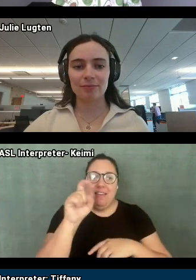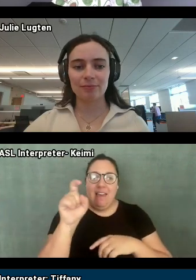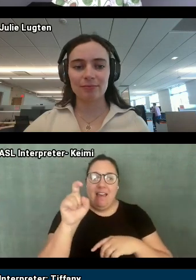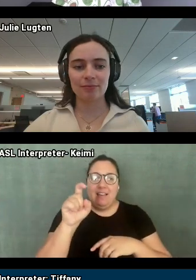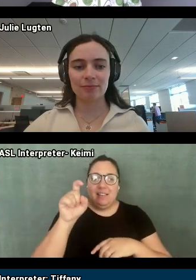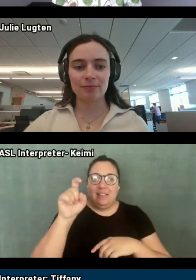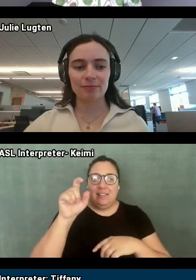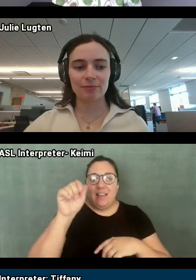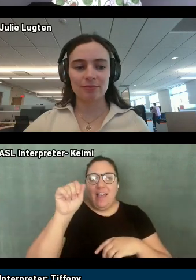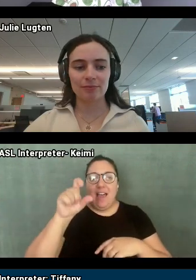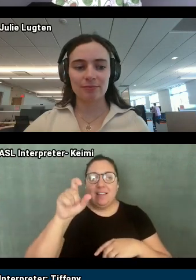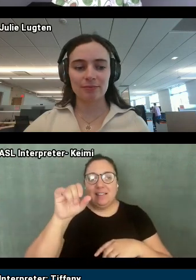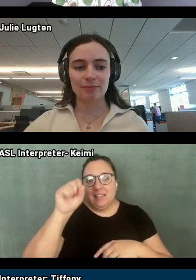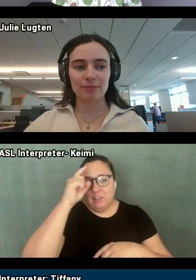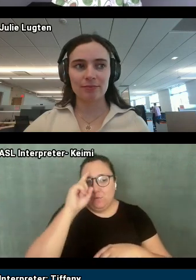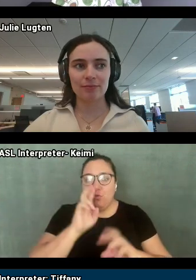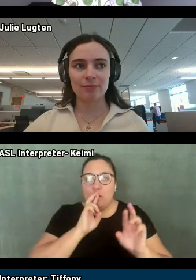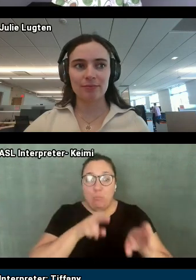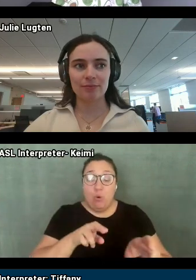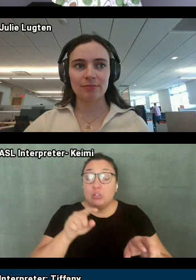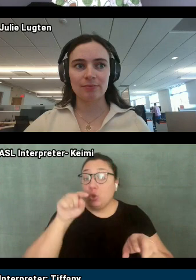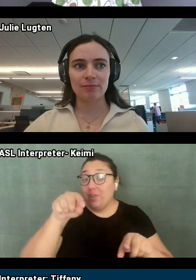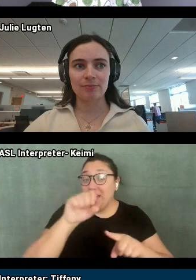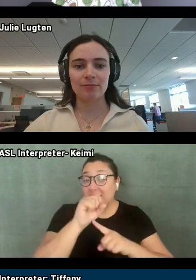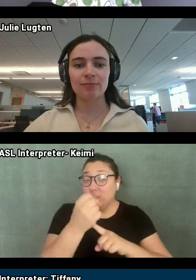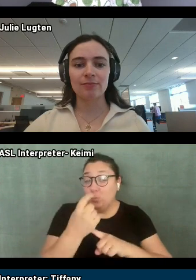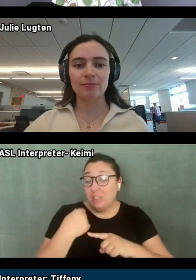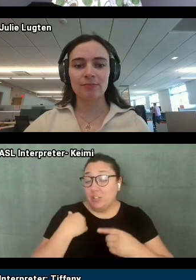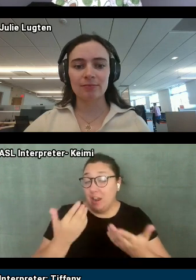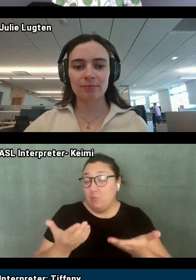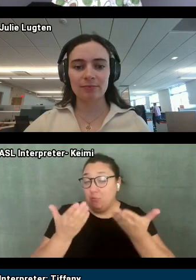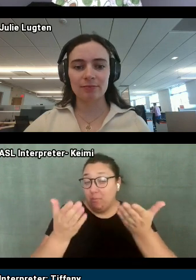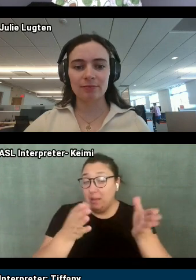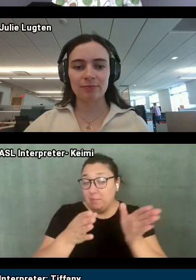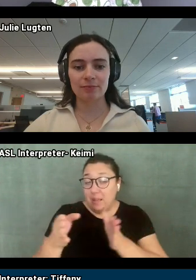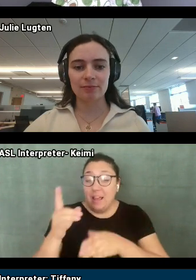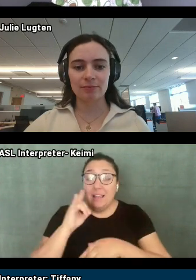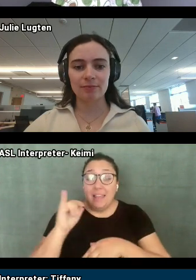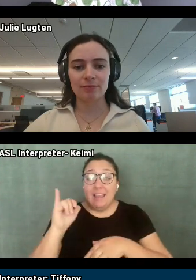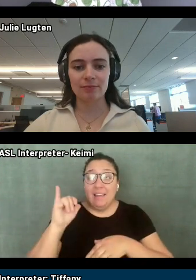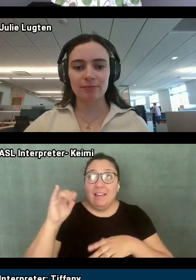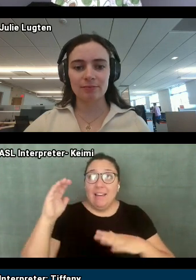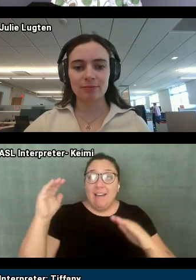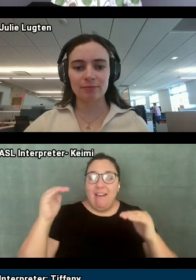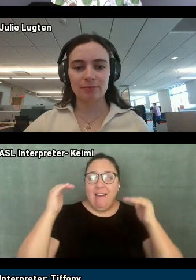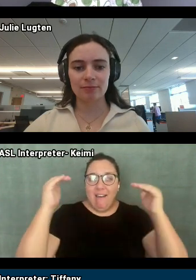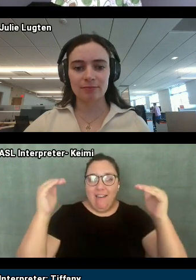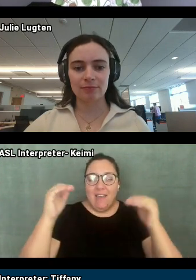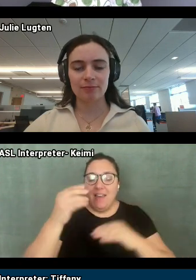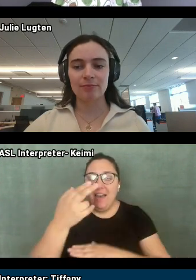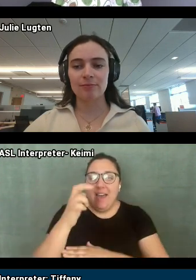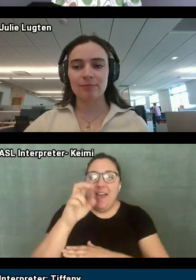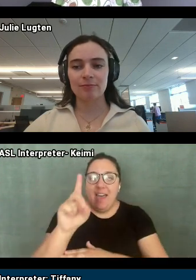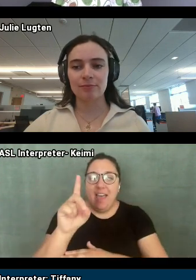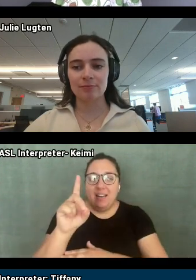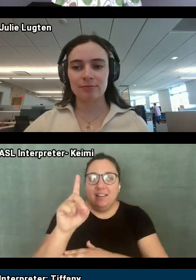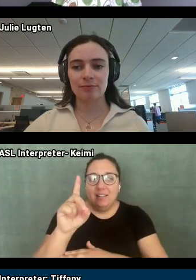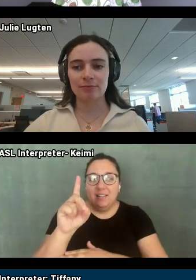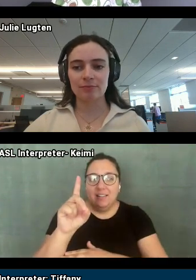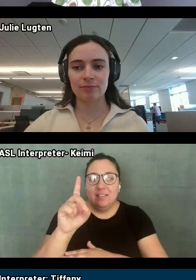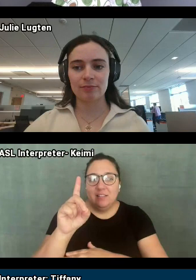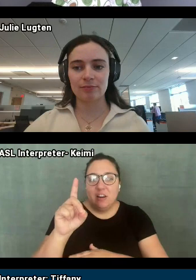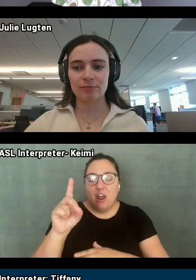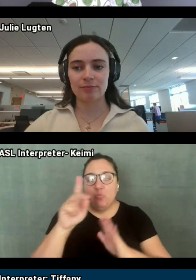in these cases, I recommend considering organizing it as kind of a head property, like request type, and then a lead